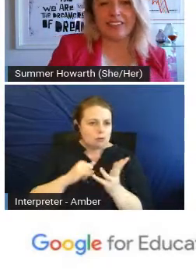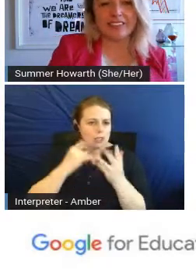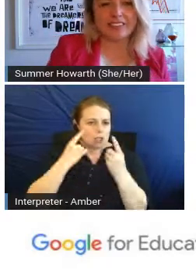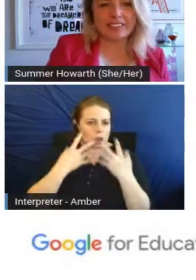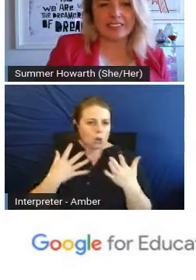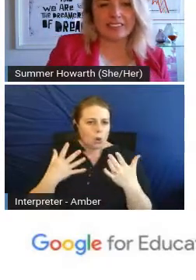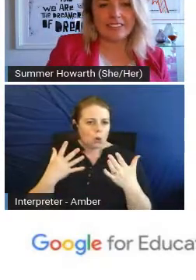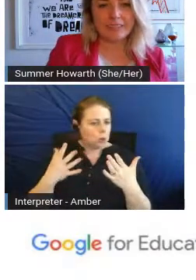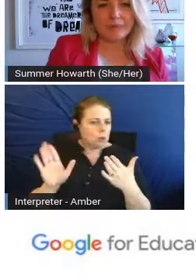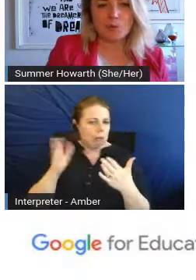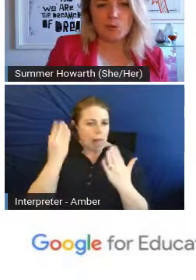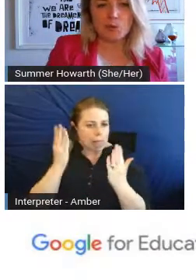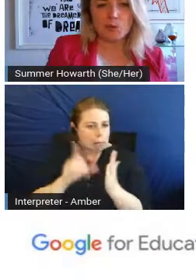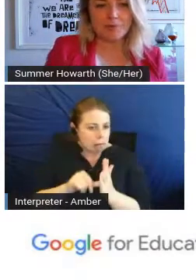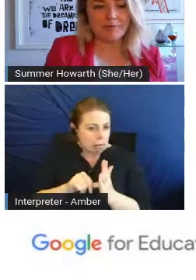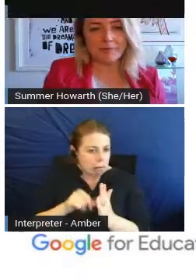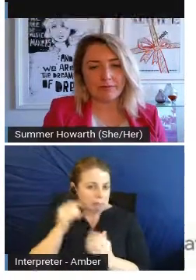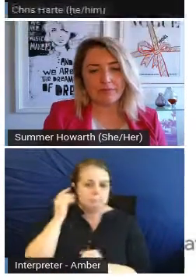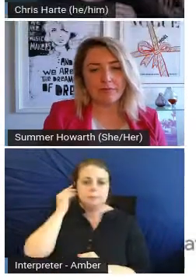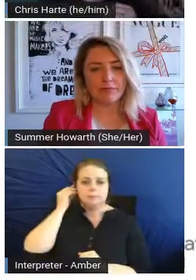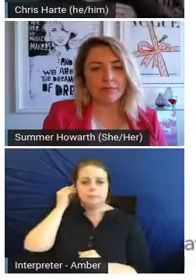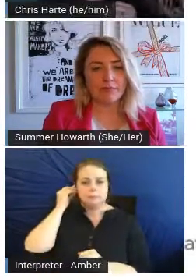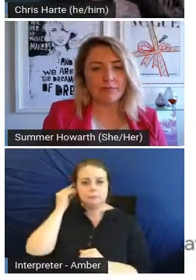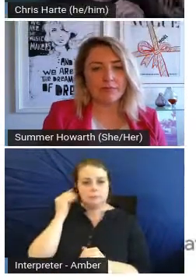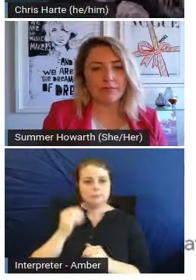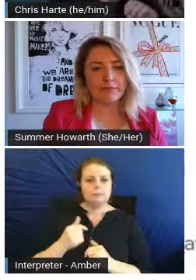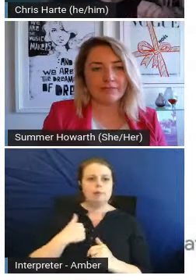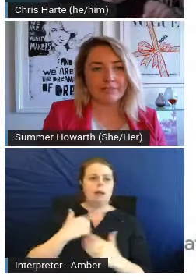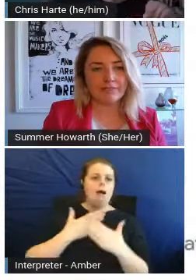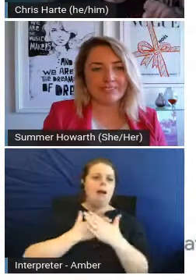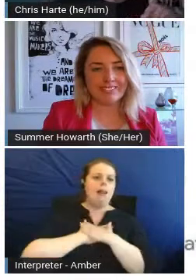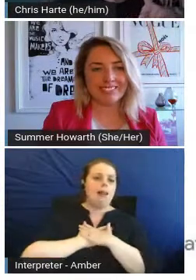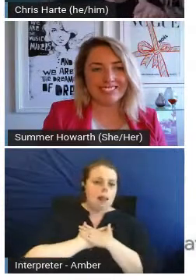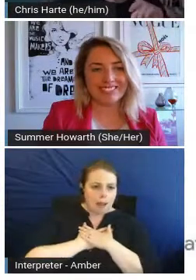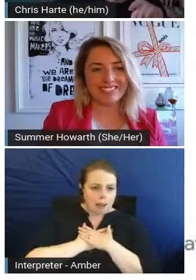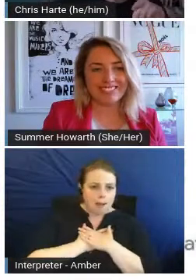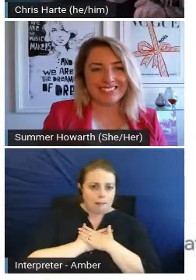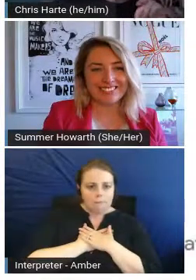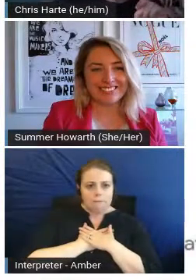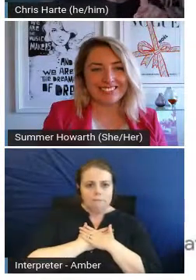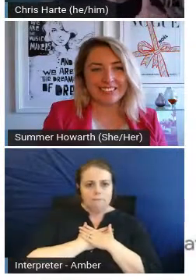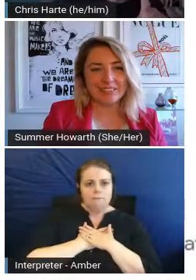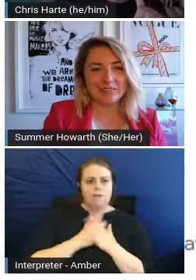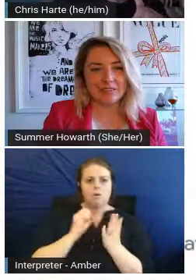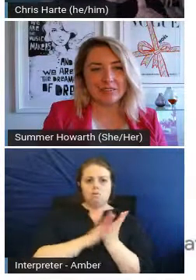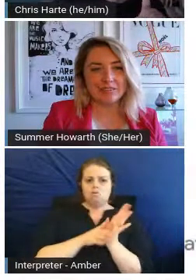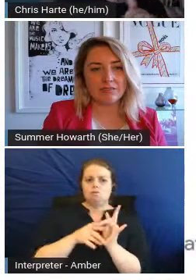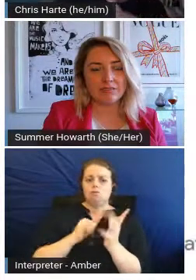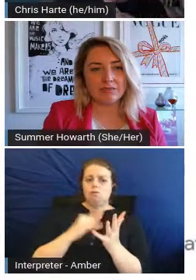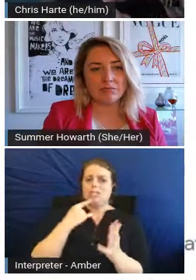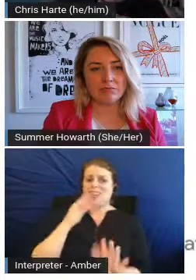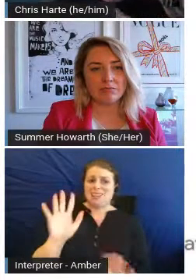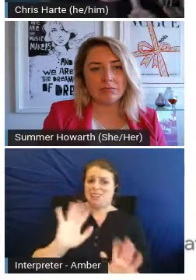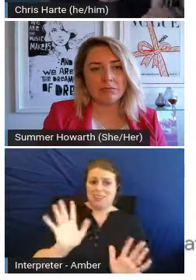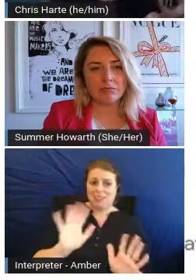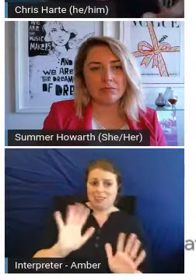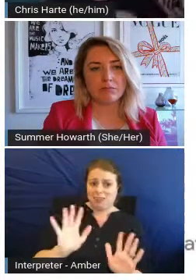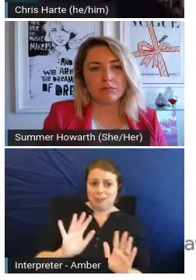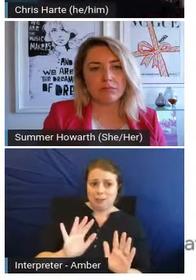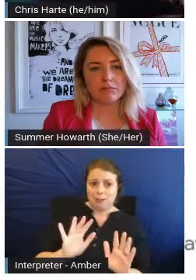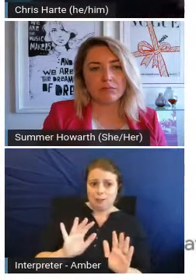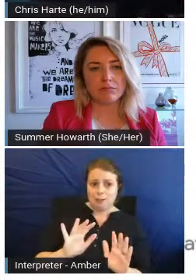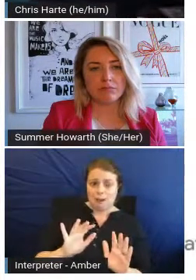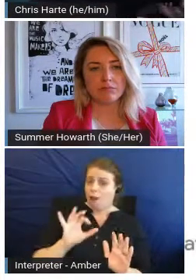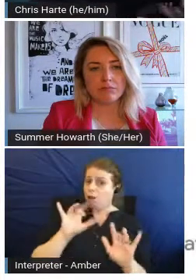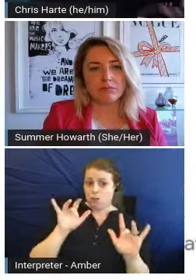way. But I love these. I didn't, Jim. This is the other one which I didn't. So